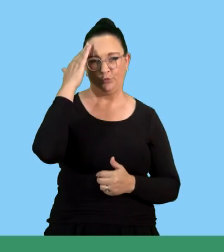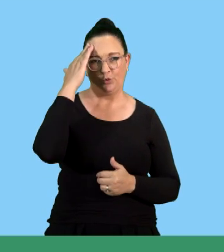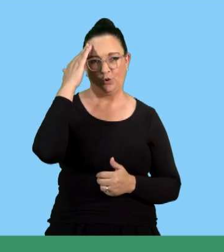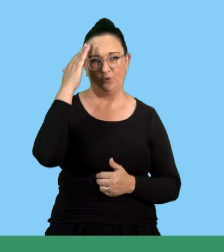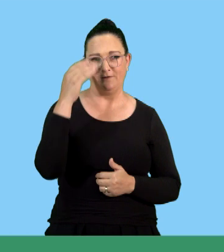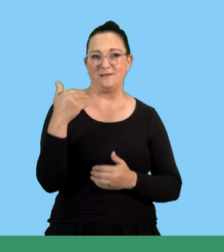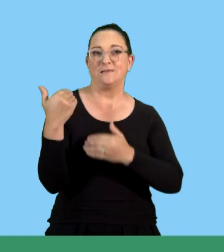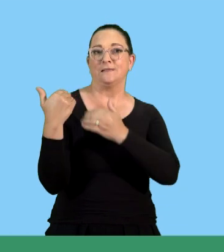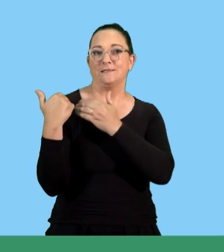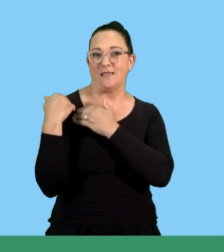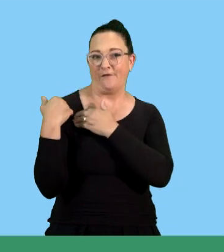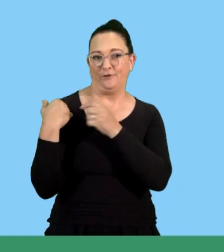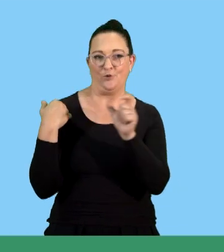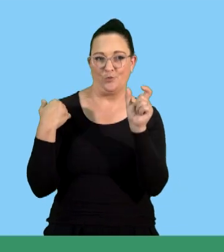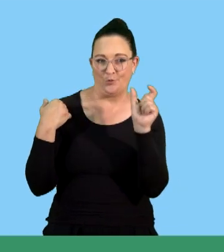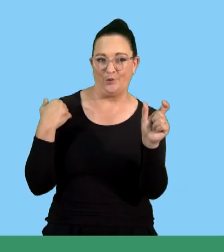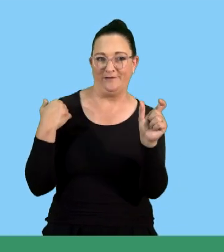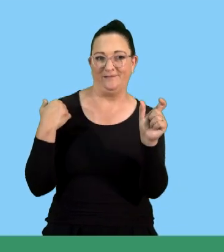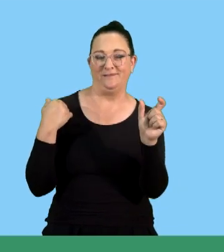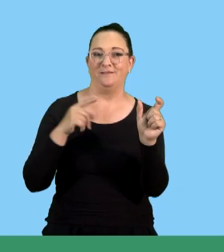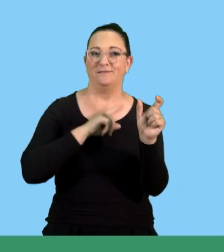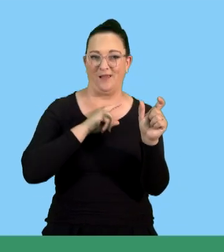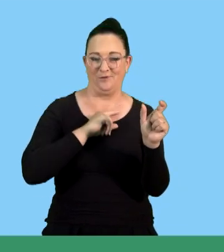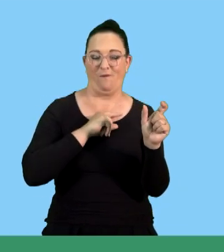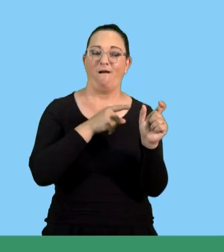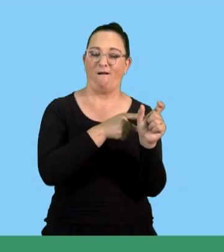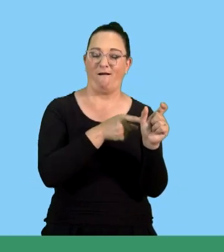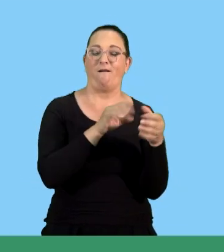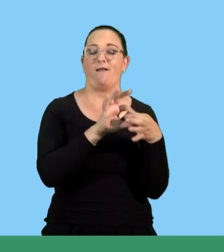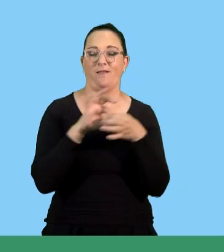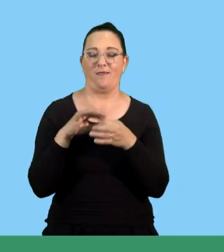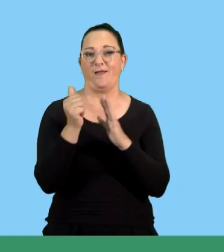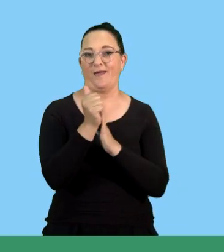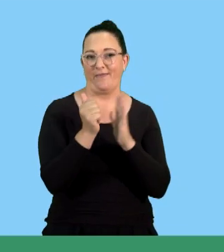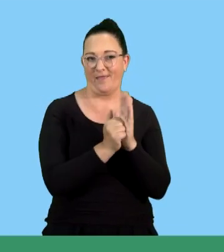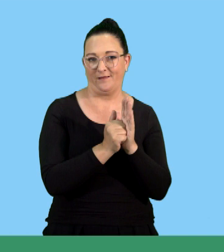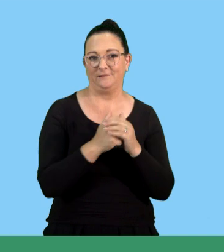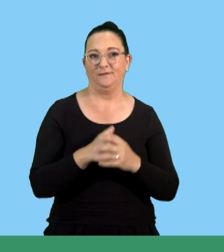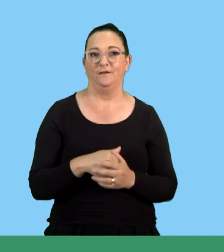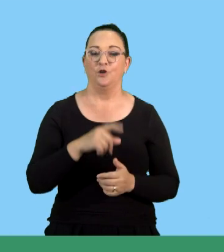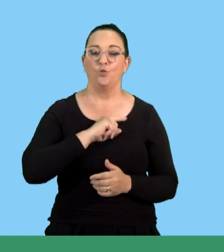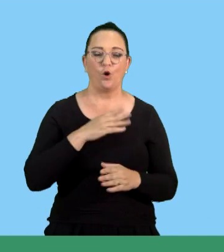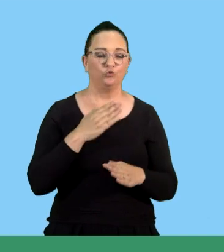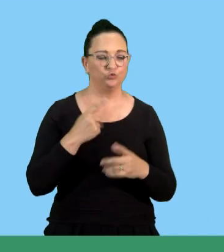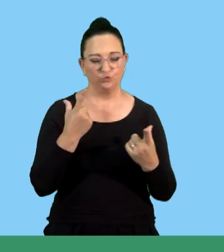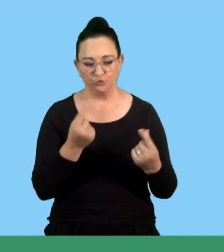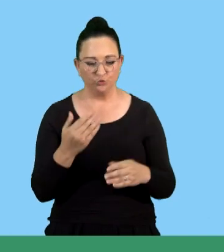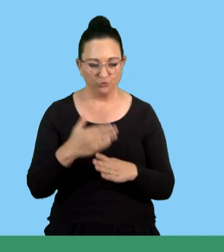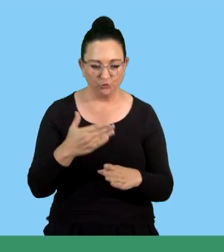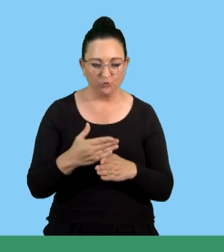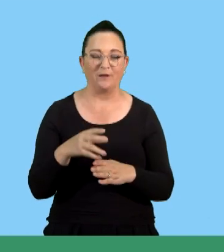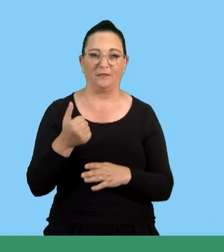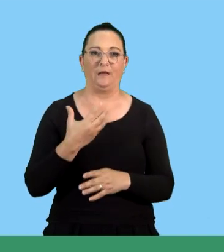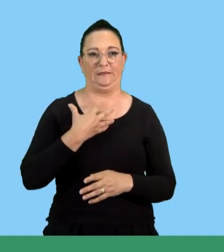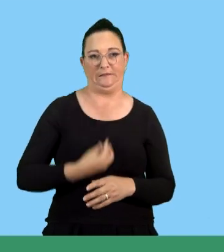about safety. They promote safety in the workplace by allowing employees who are injured while on